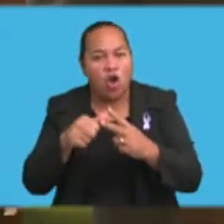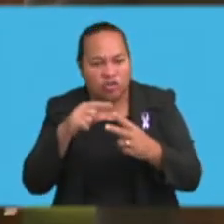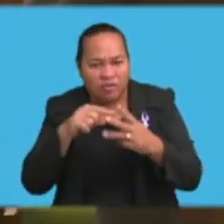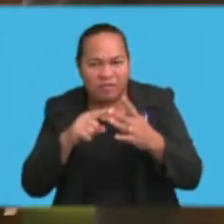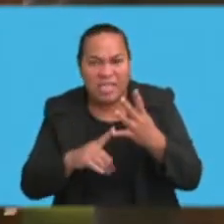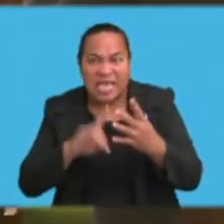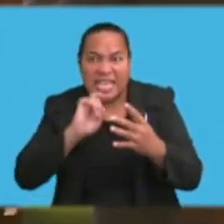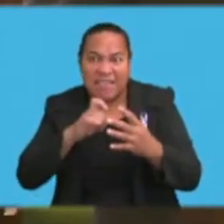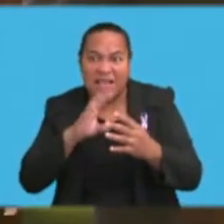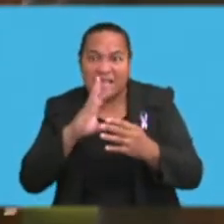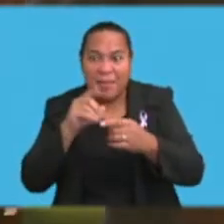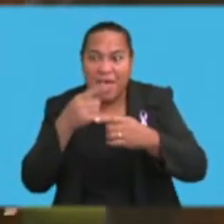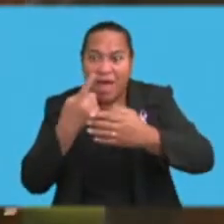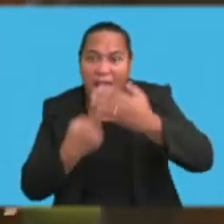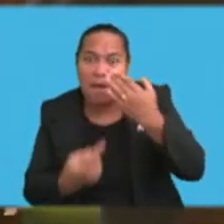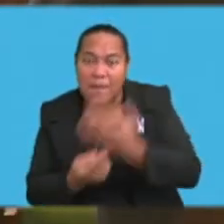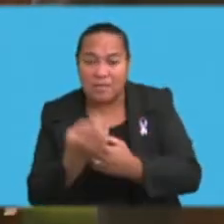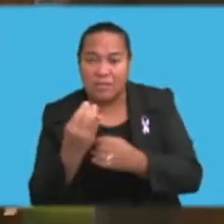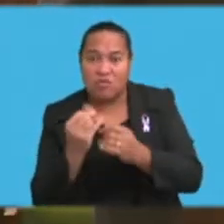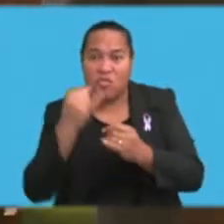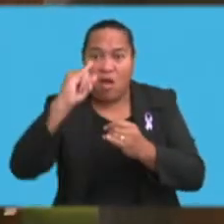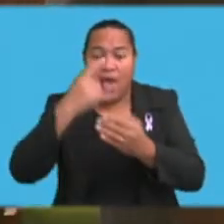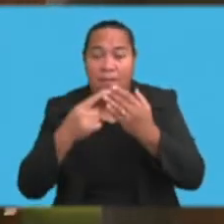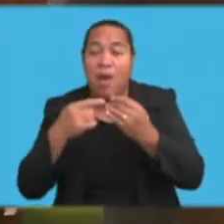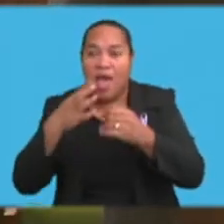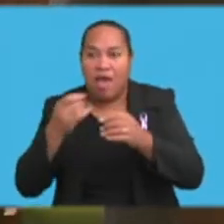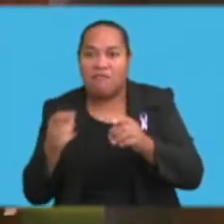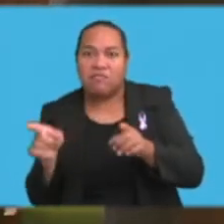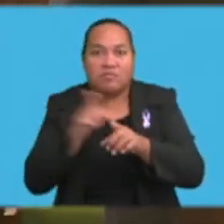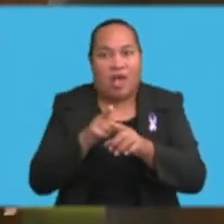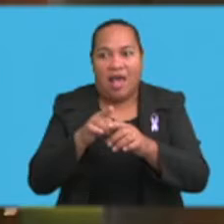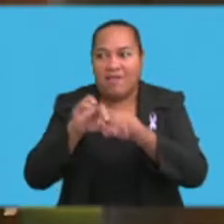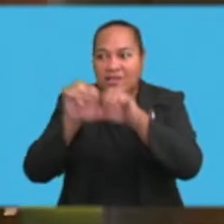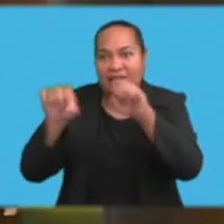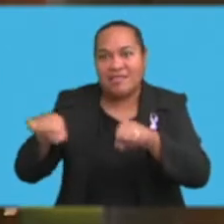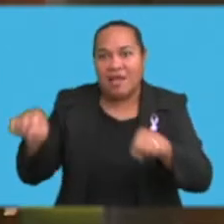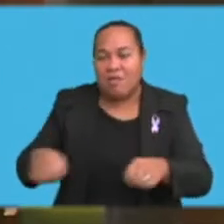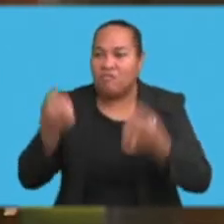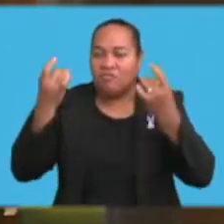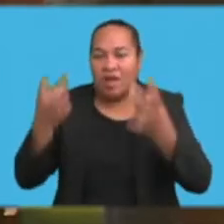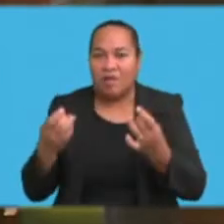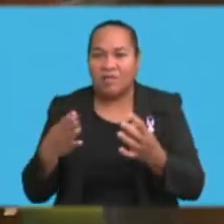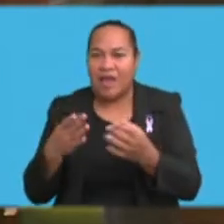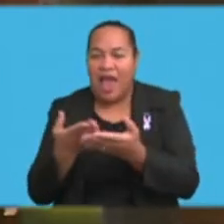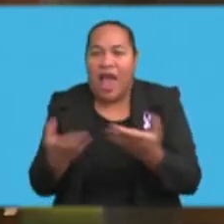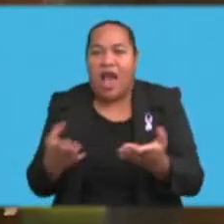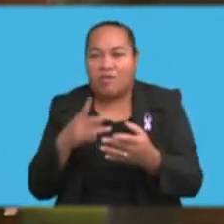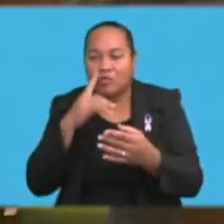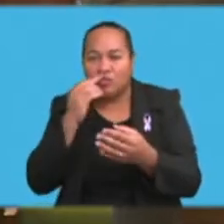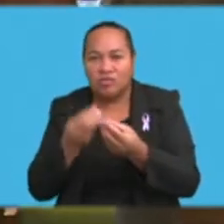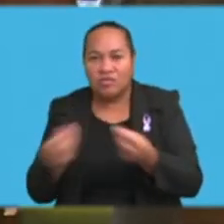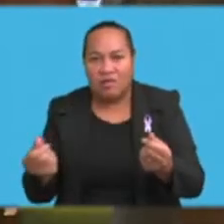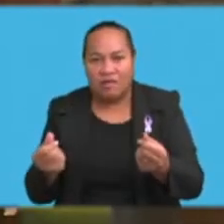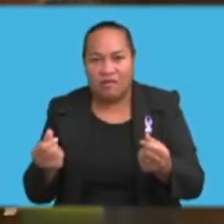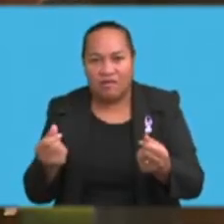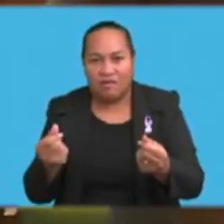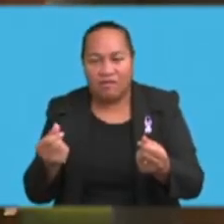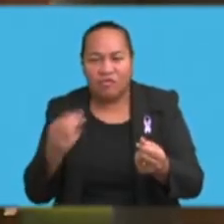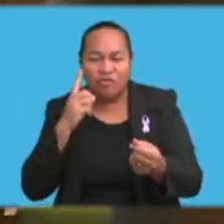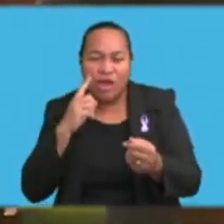systems. If something goes wrong, then you have a whole system of measures and fines and penalties and so forth to try to